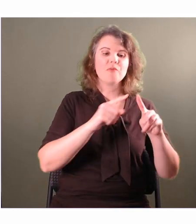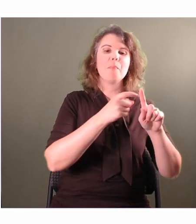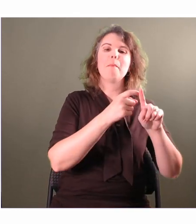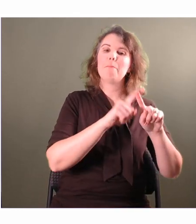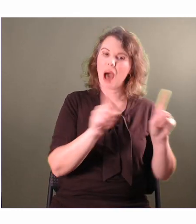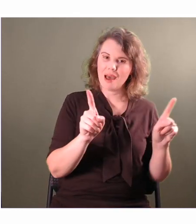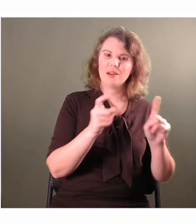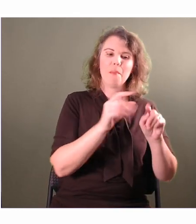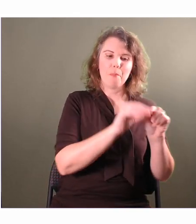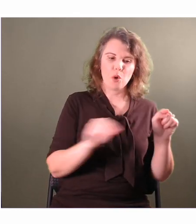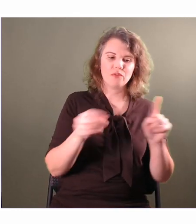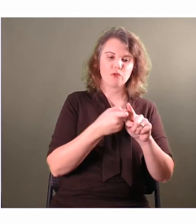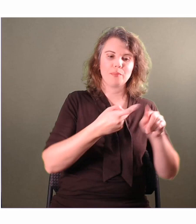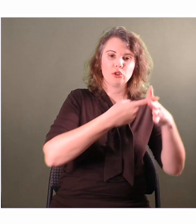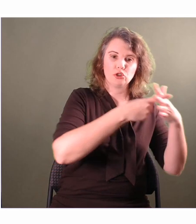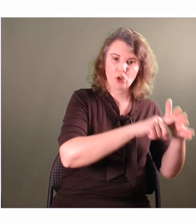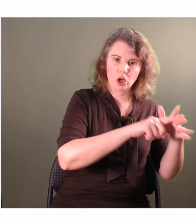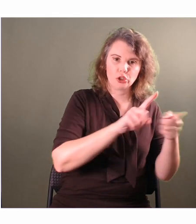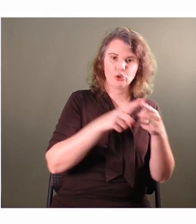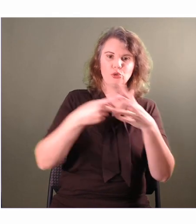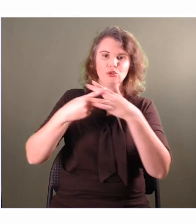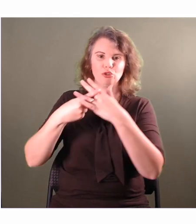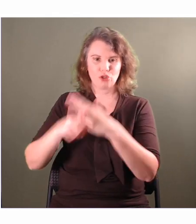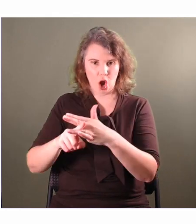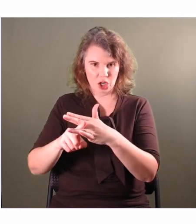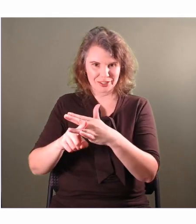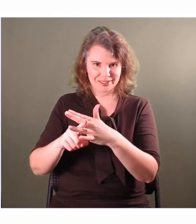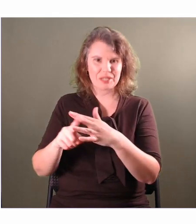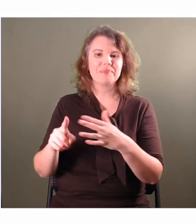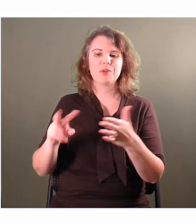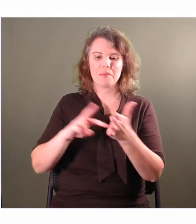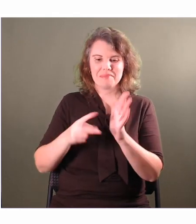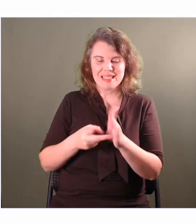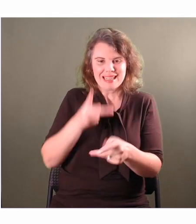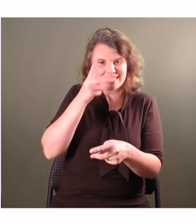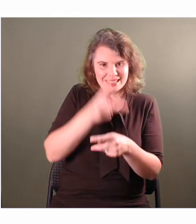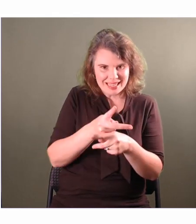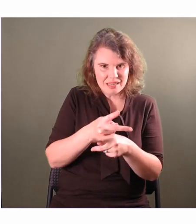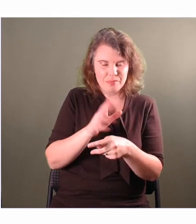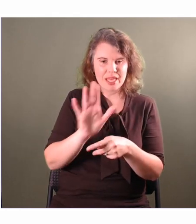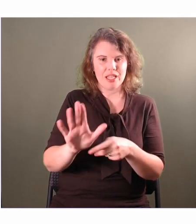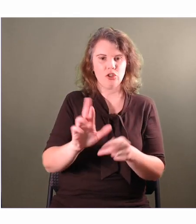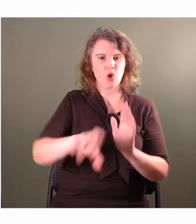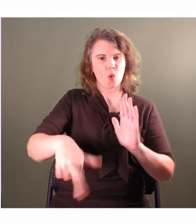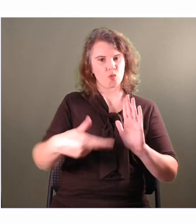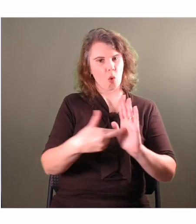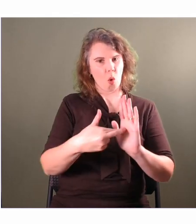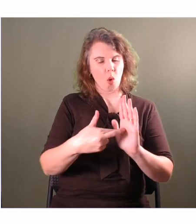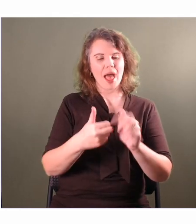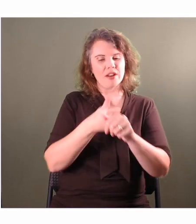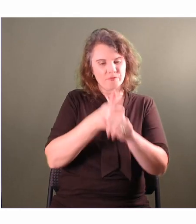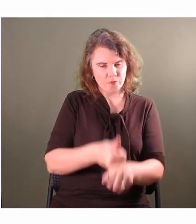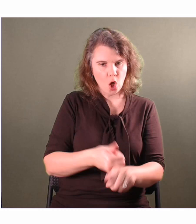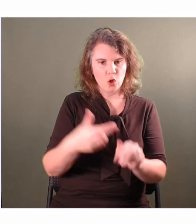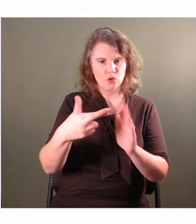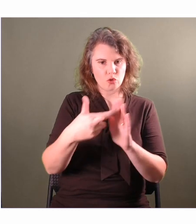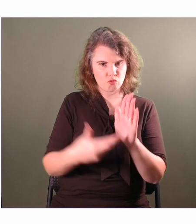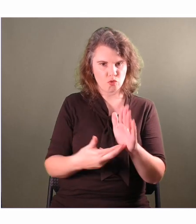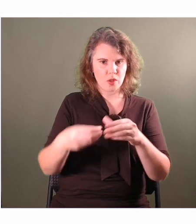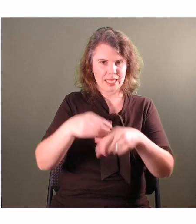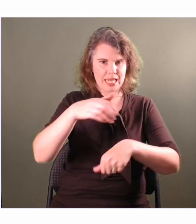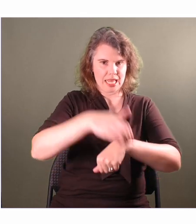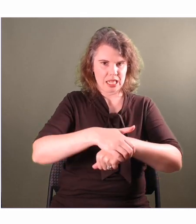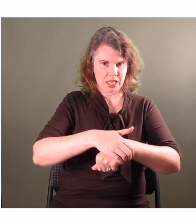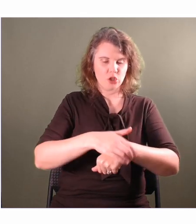to another onset position. What we say is it's maintained its syllable position and to obey the rule